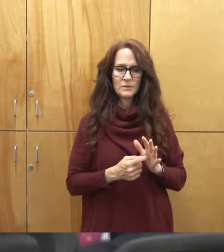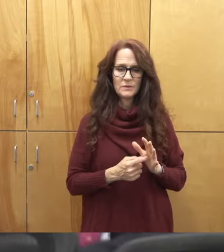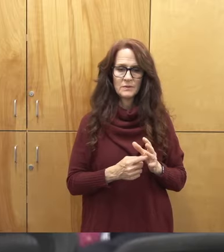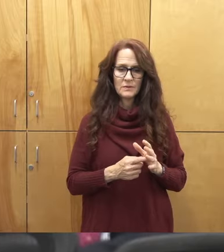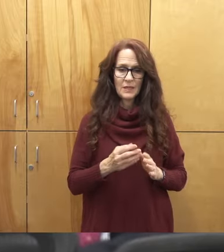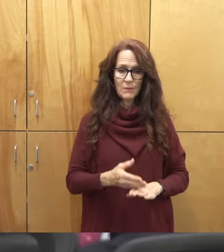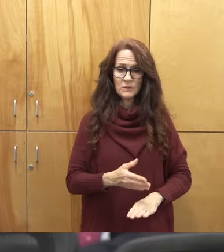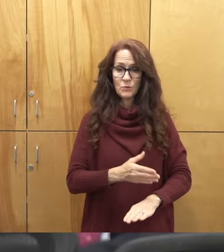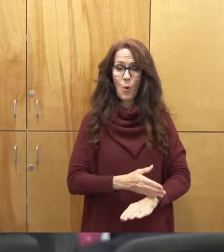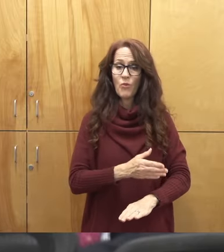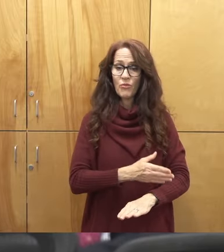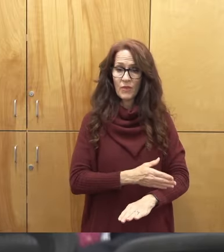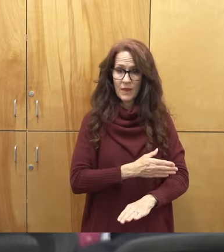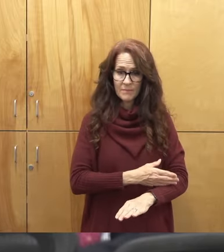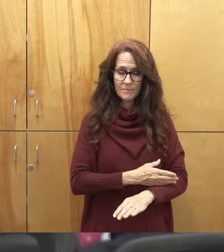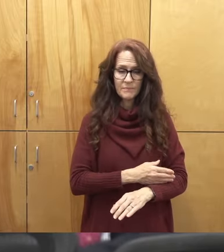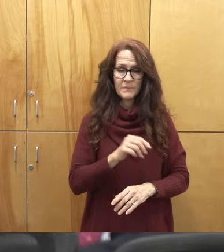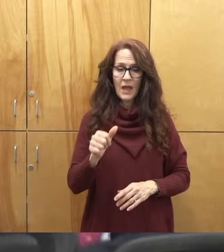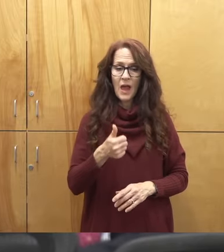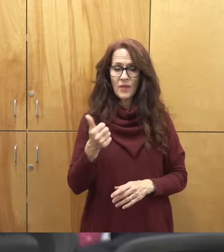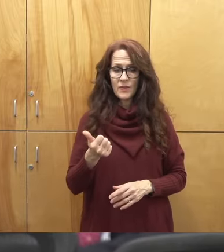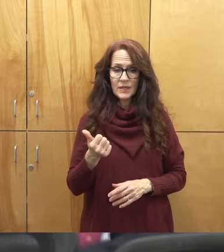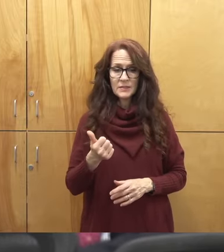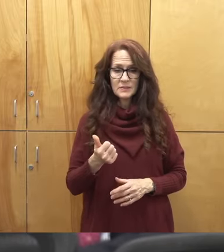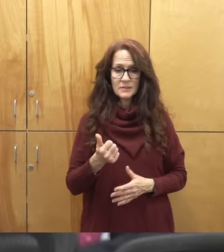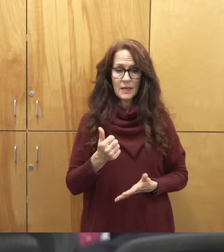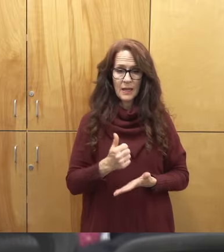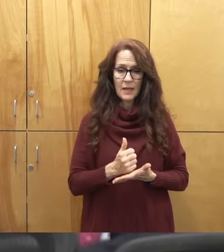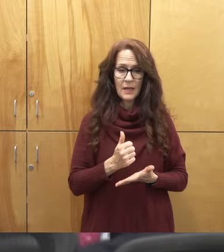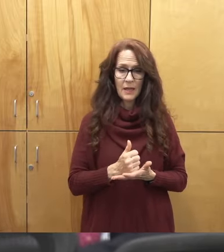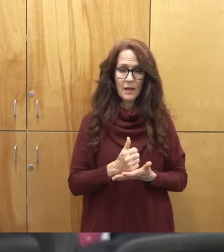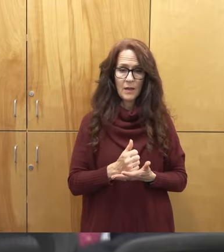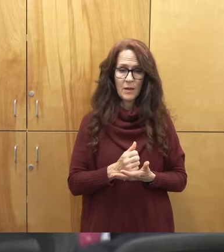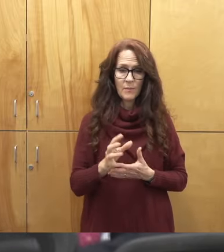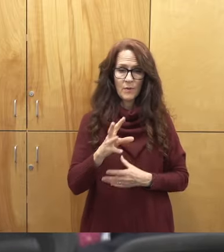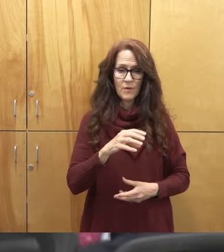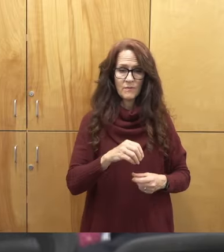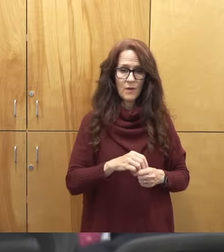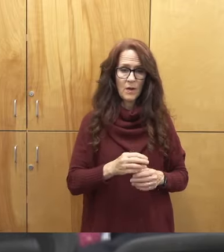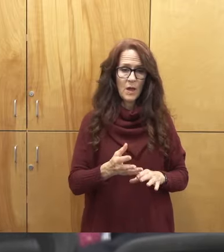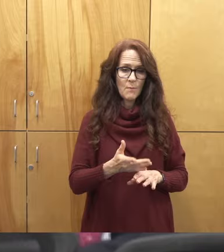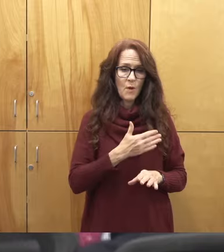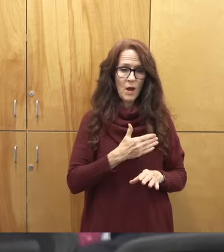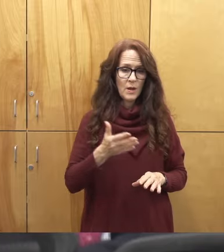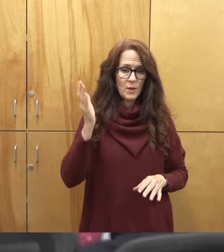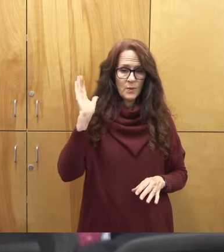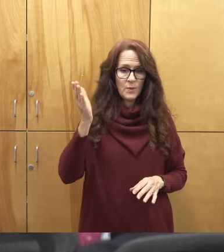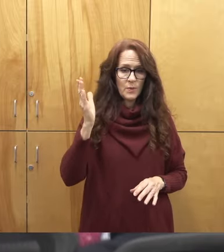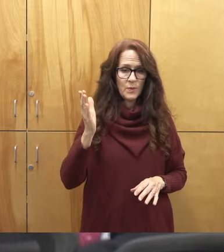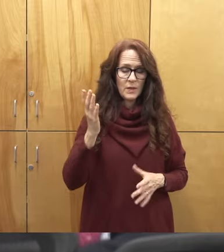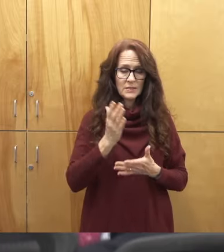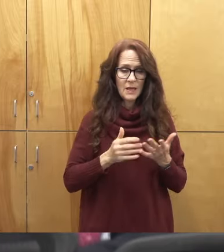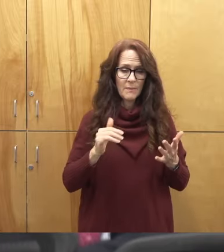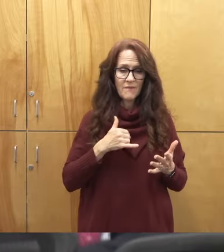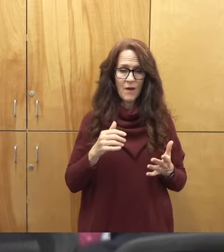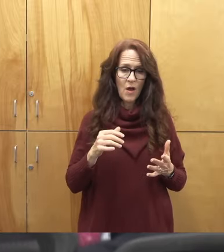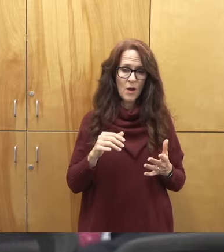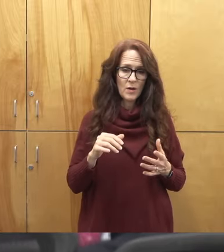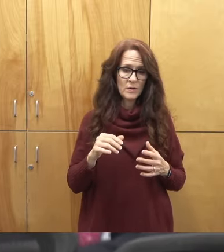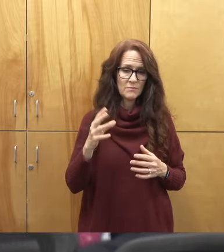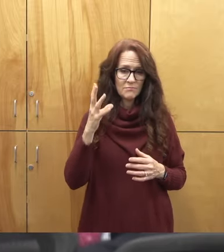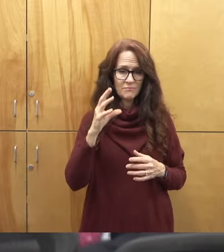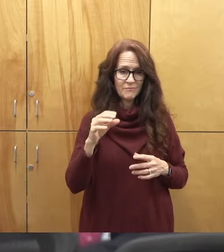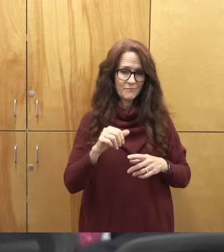growth. Other things that contribute to that, and we've mentioned that in prior presentations, has been some of our practices that have changed,